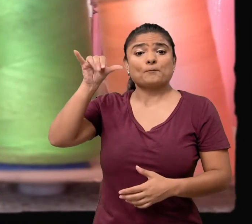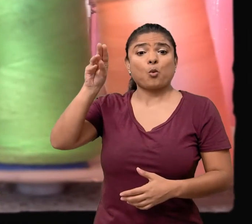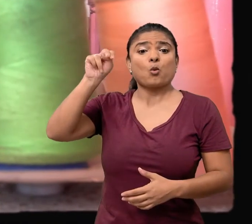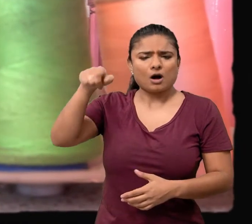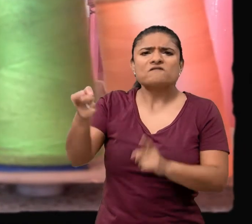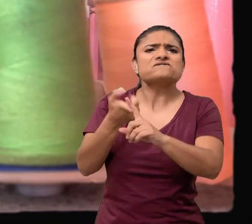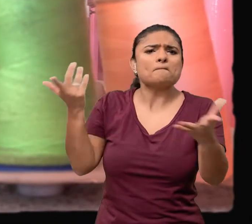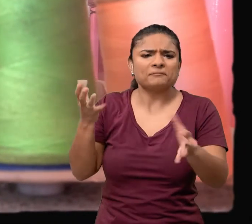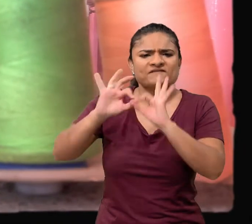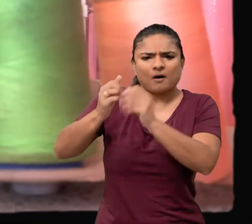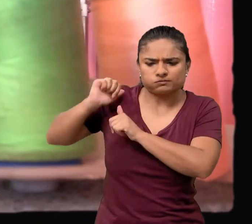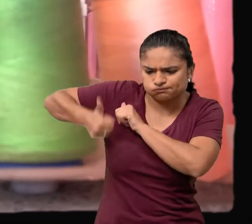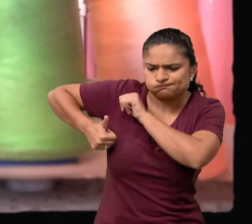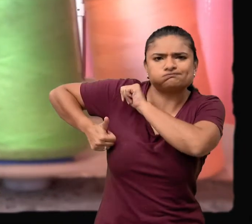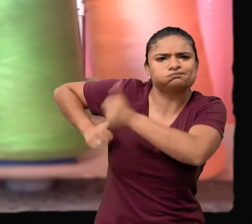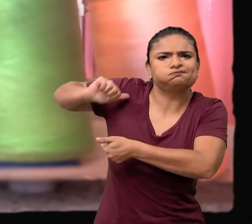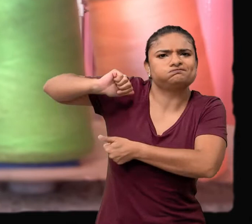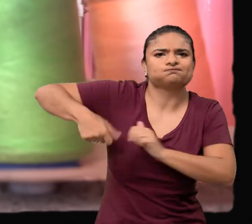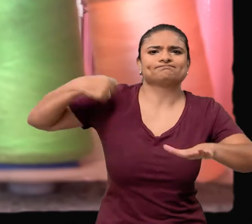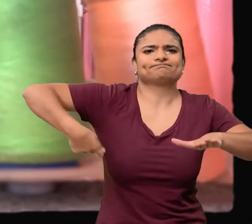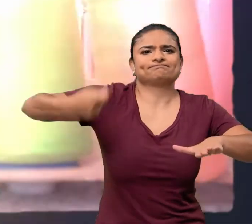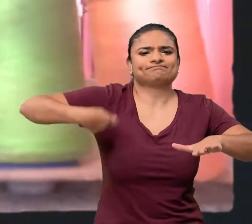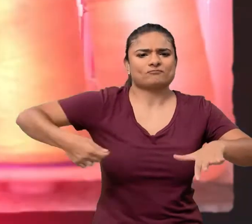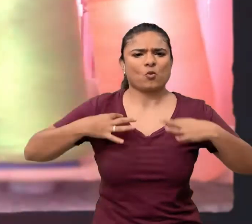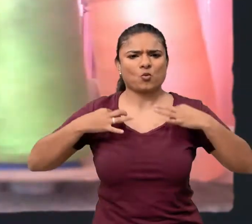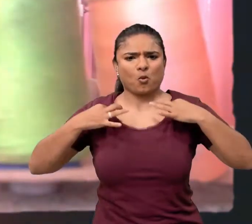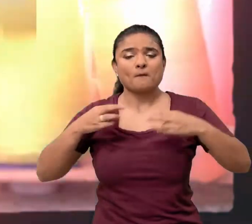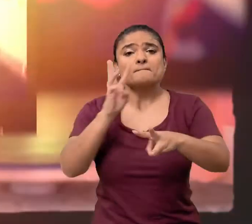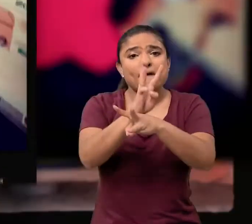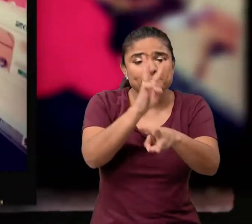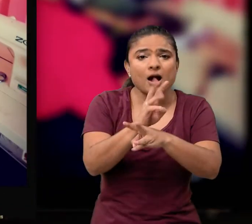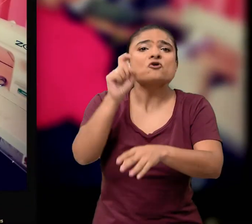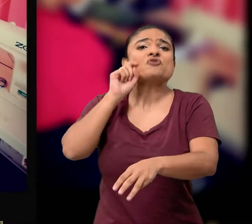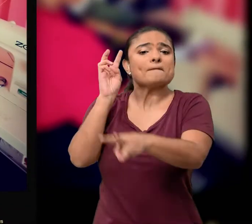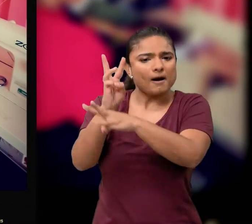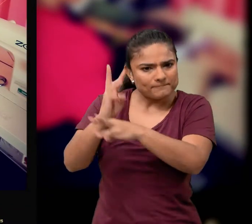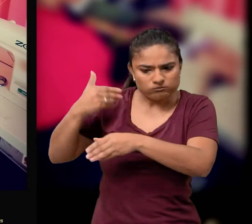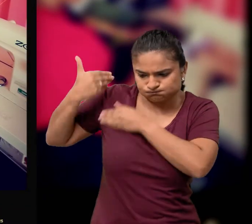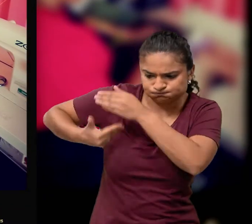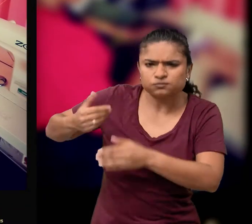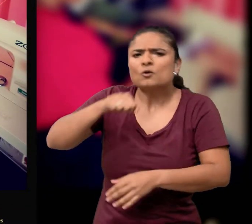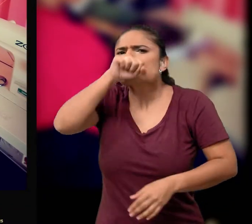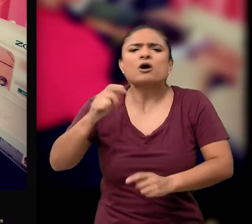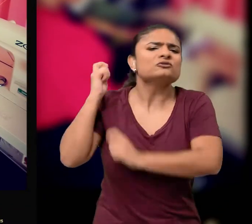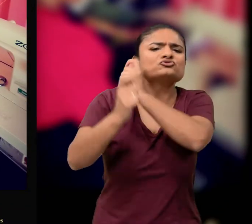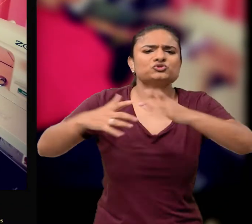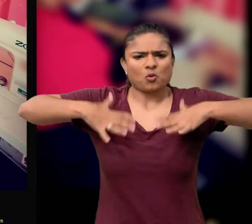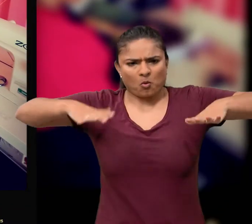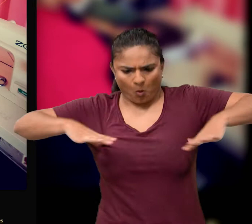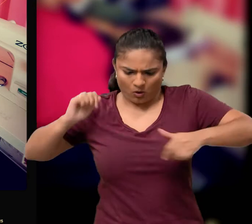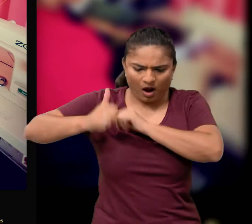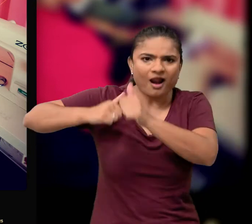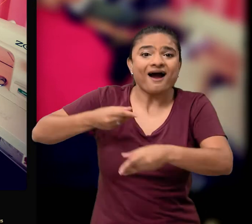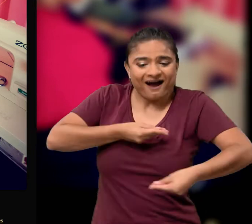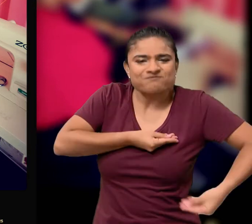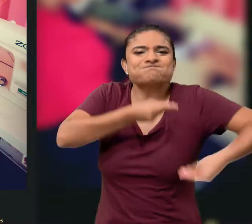Ayabonga comes from a long line of traditional clothing makers. Both his mother and grandmother make traditional clothing and have passed on the